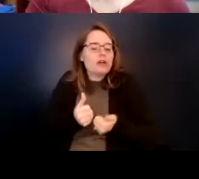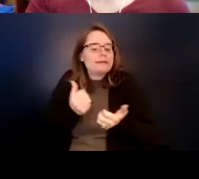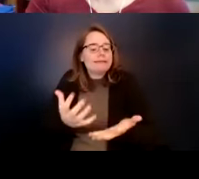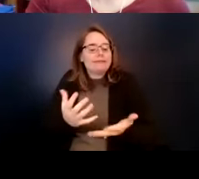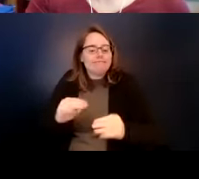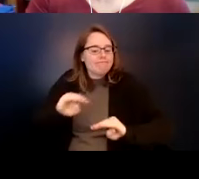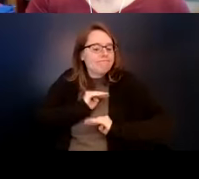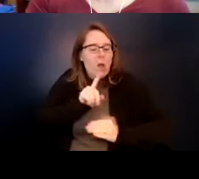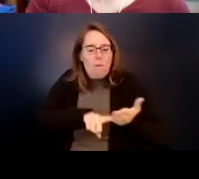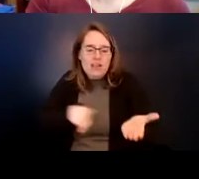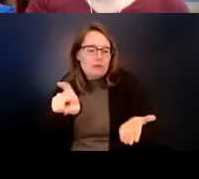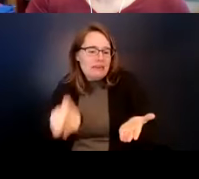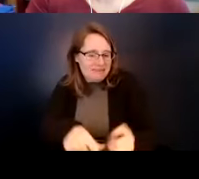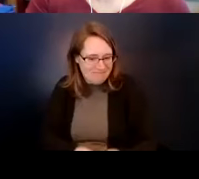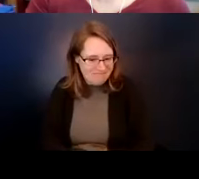All right.